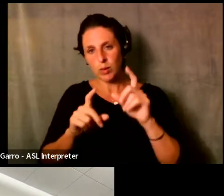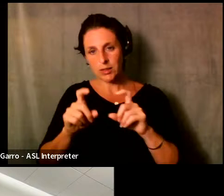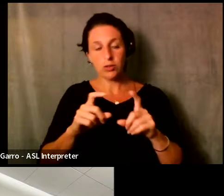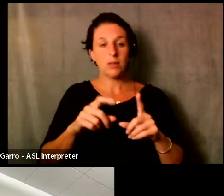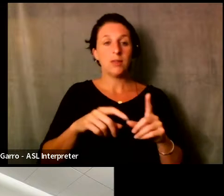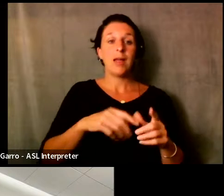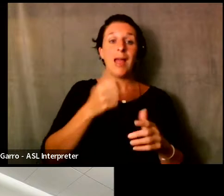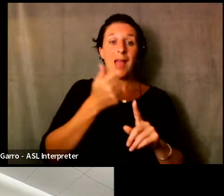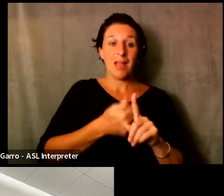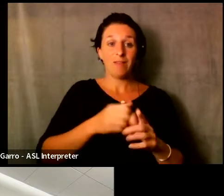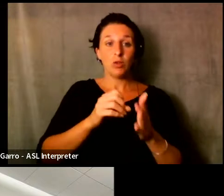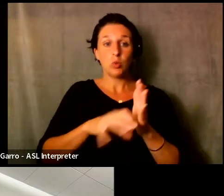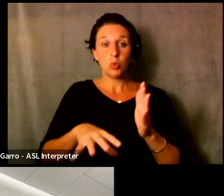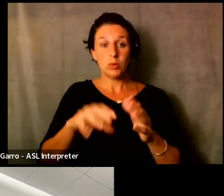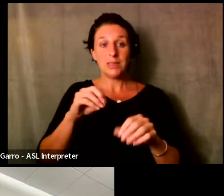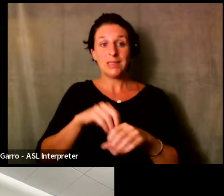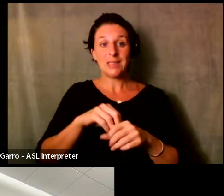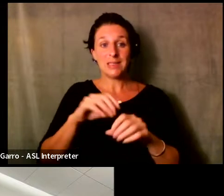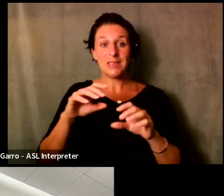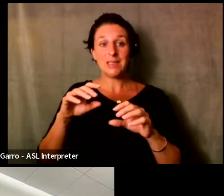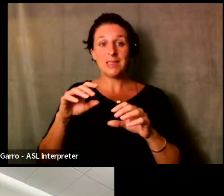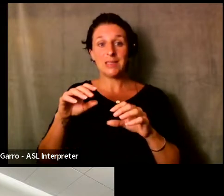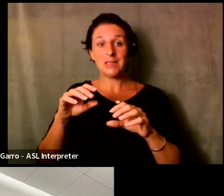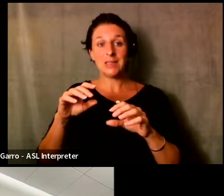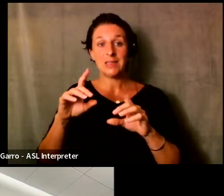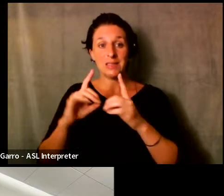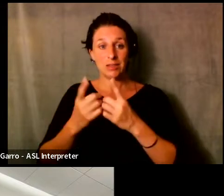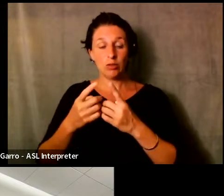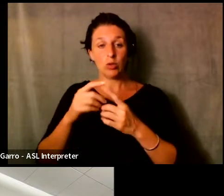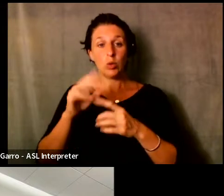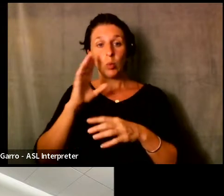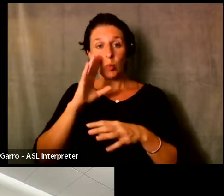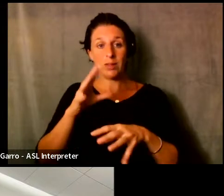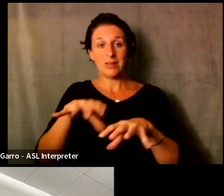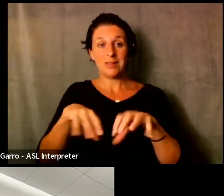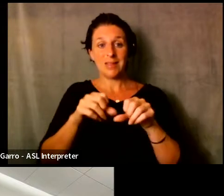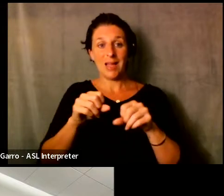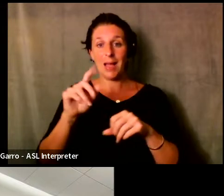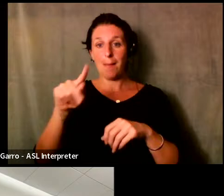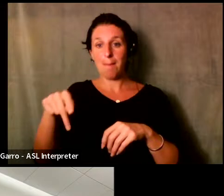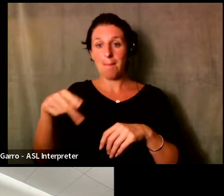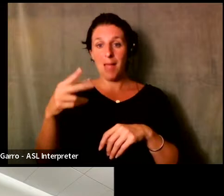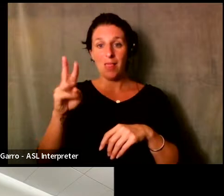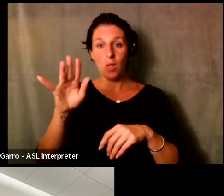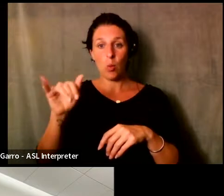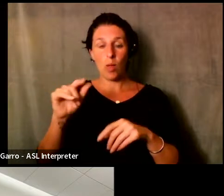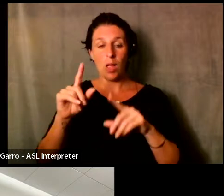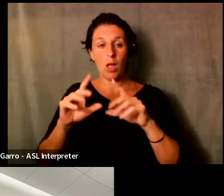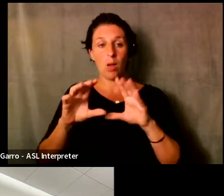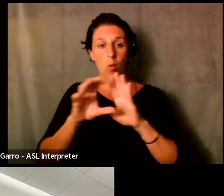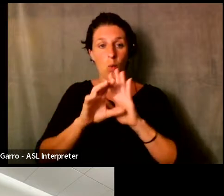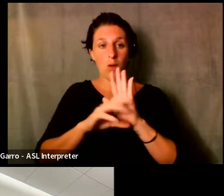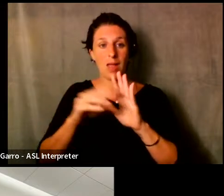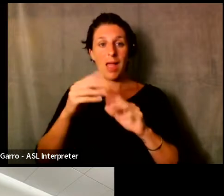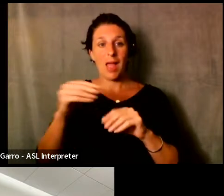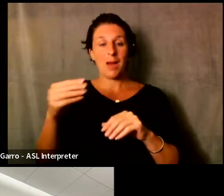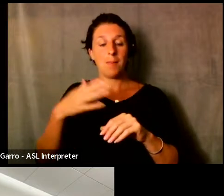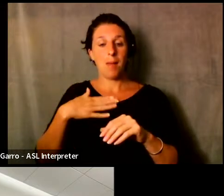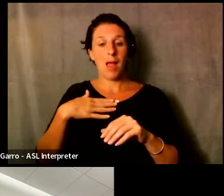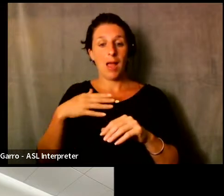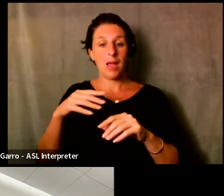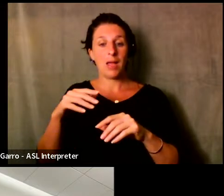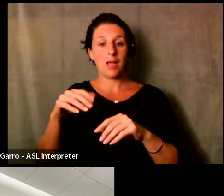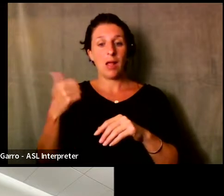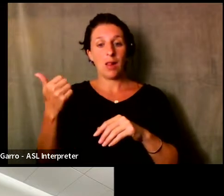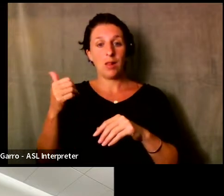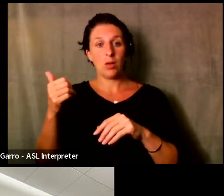student that graduates our district would take a pathway course? And my other question is, my daughter, along with her friends, took